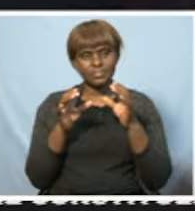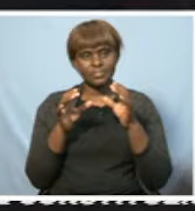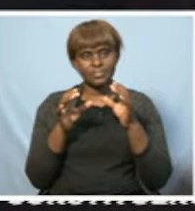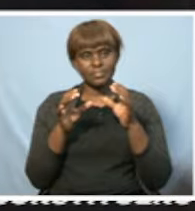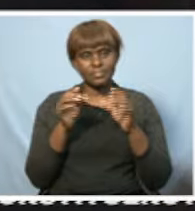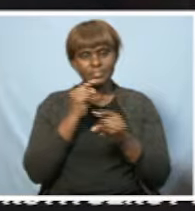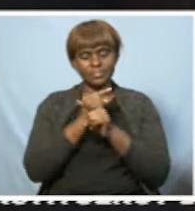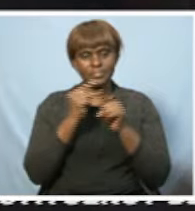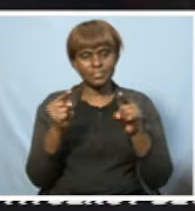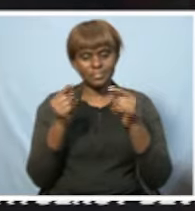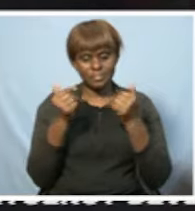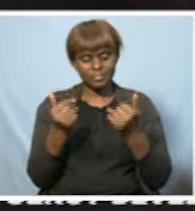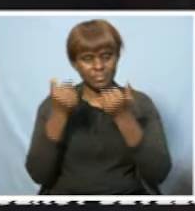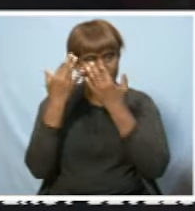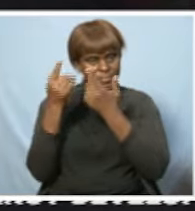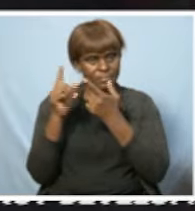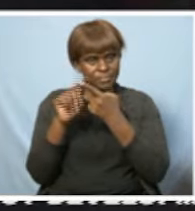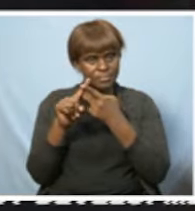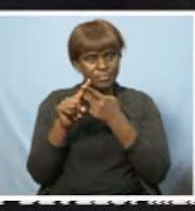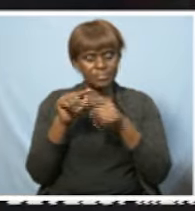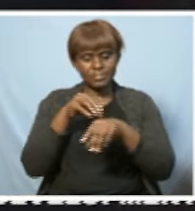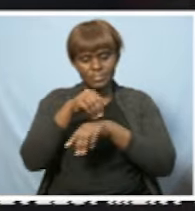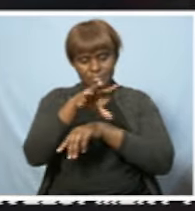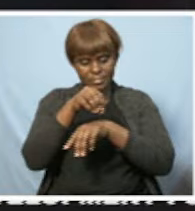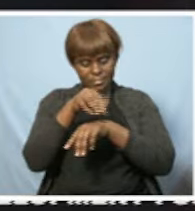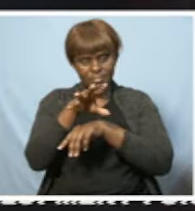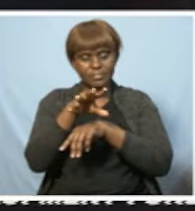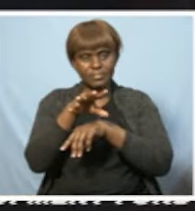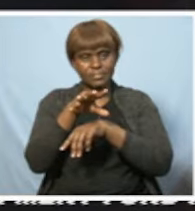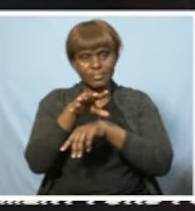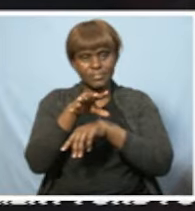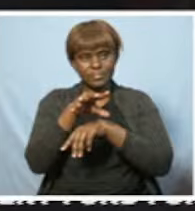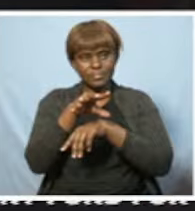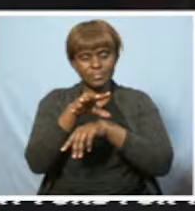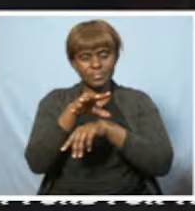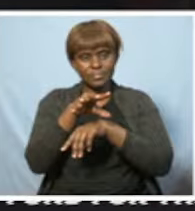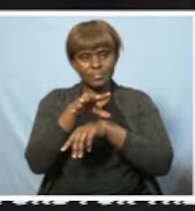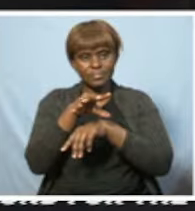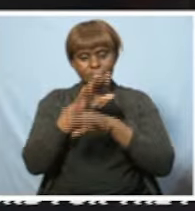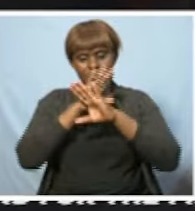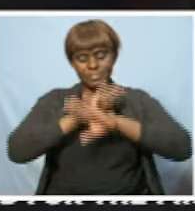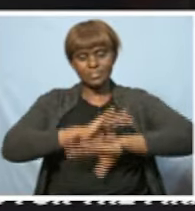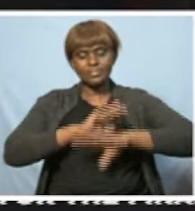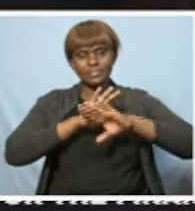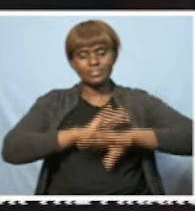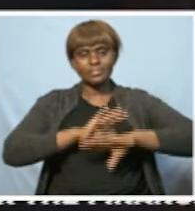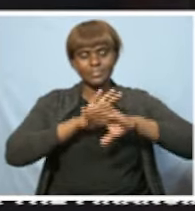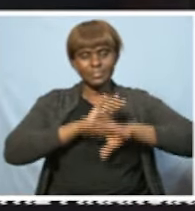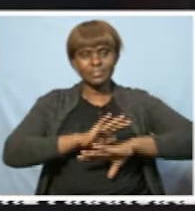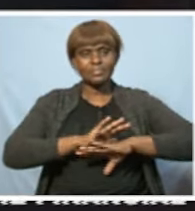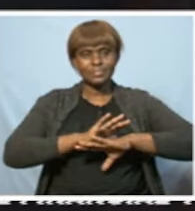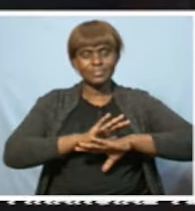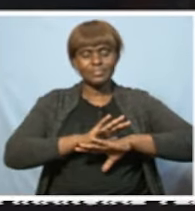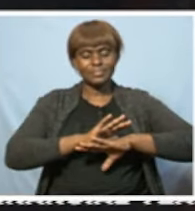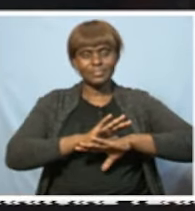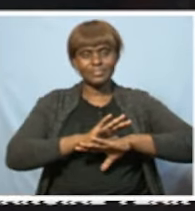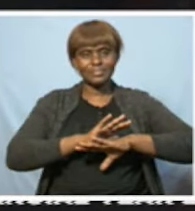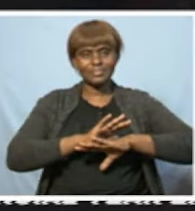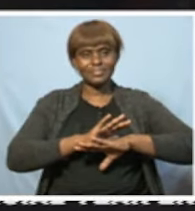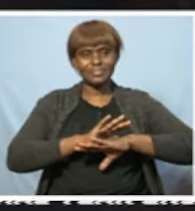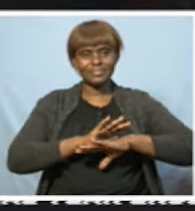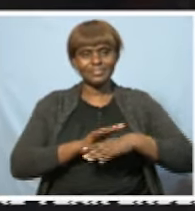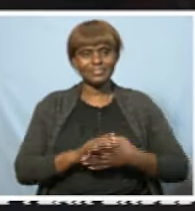I just wish to advise that be calm and